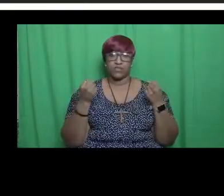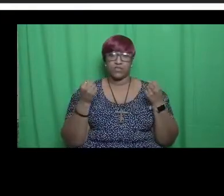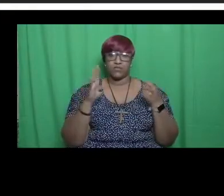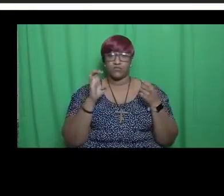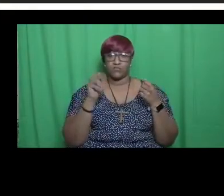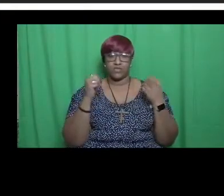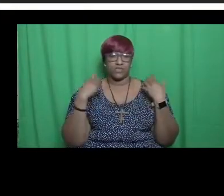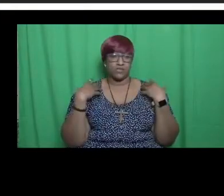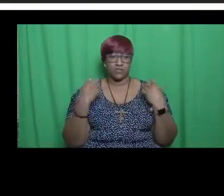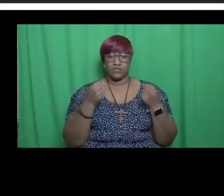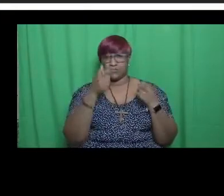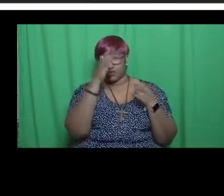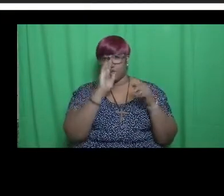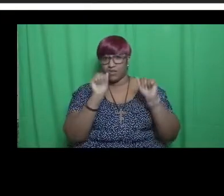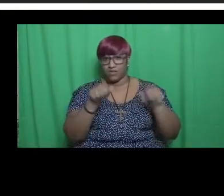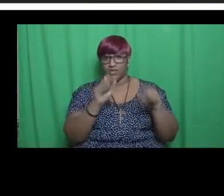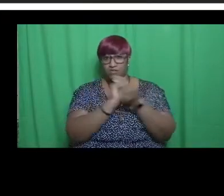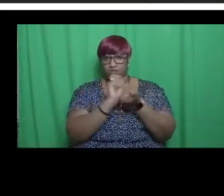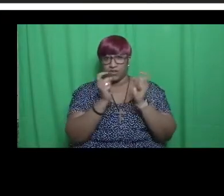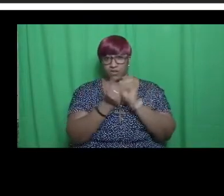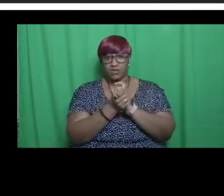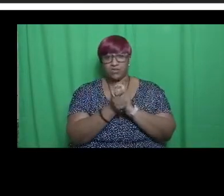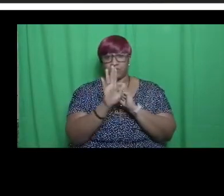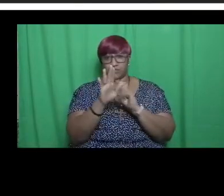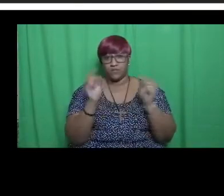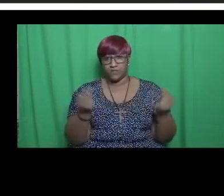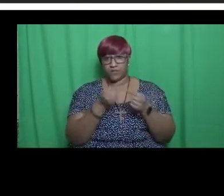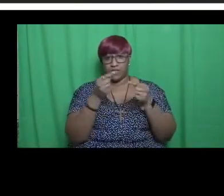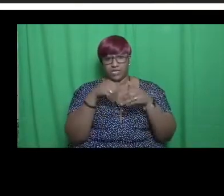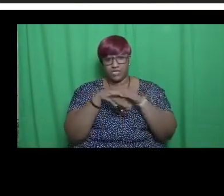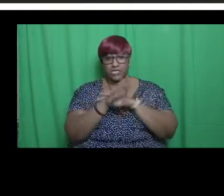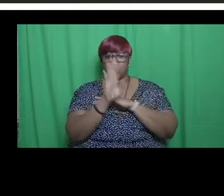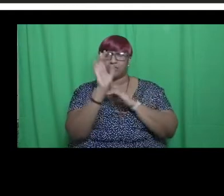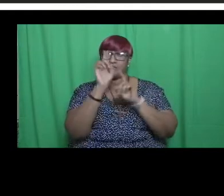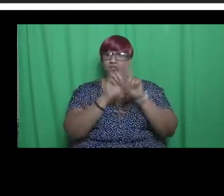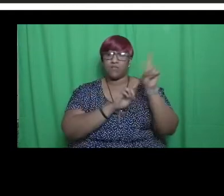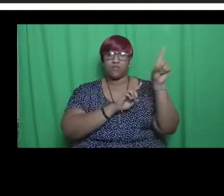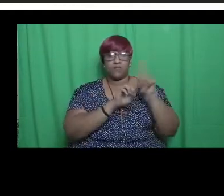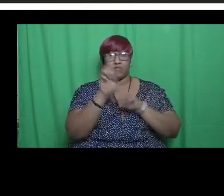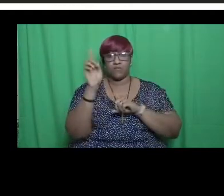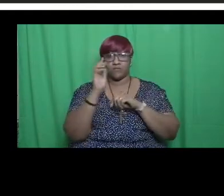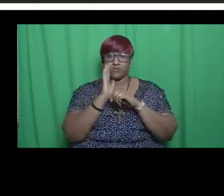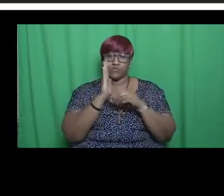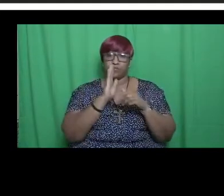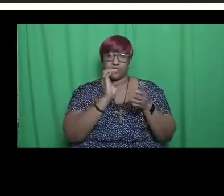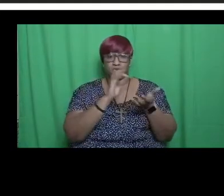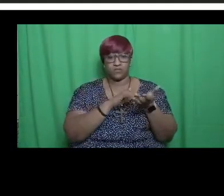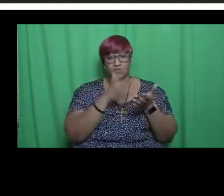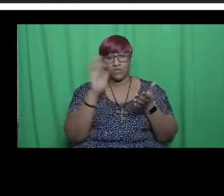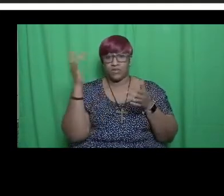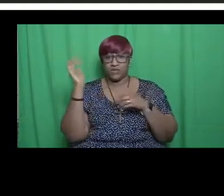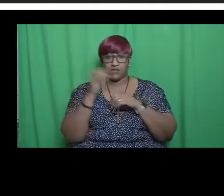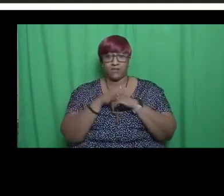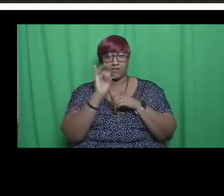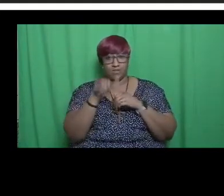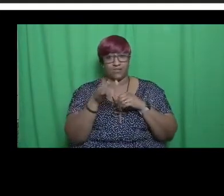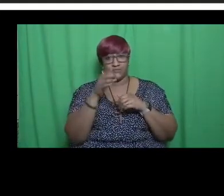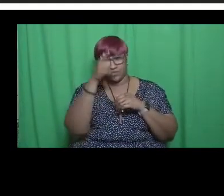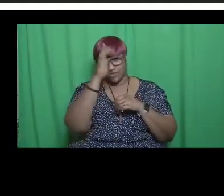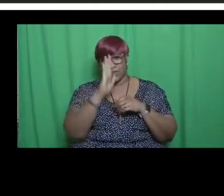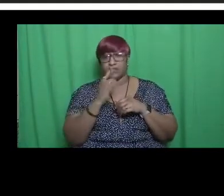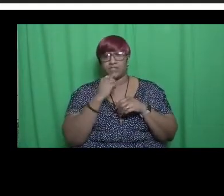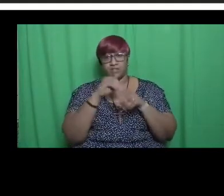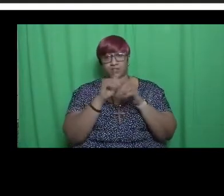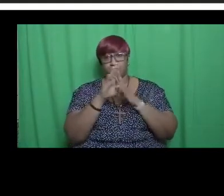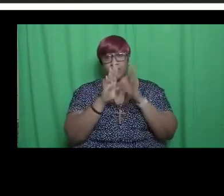God said, I can change your scars into stars. In fact, in the book of Philippians, that's what God said in Philippians